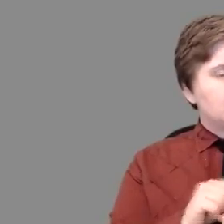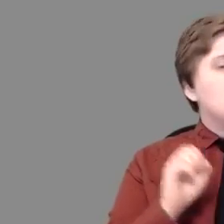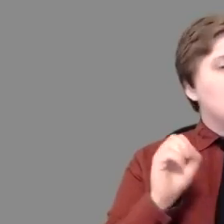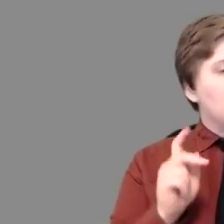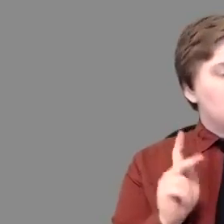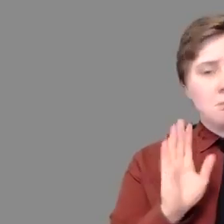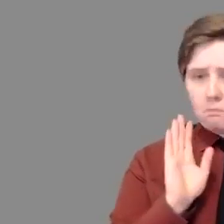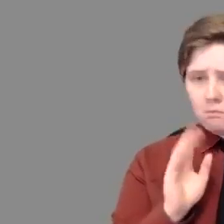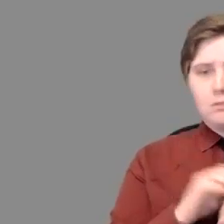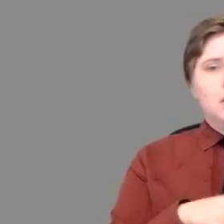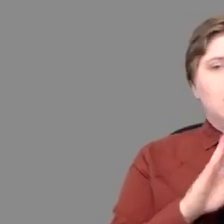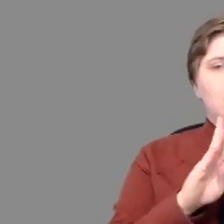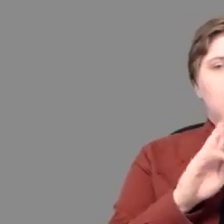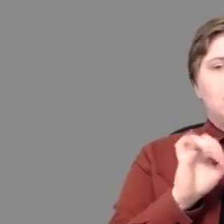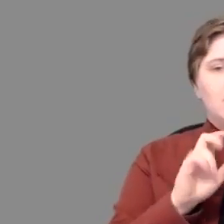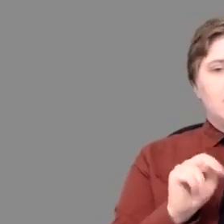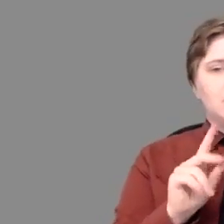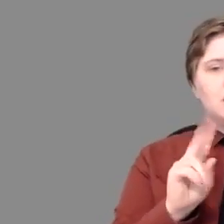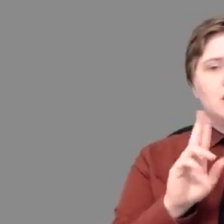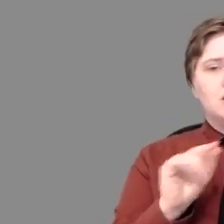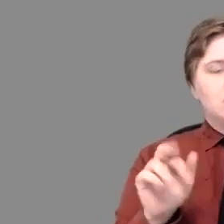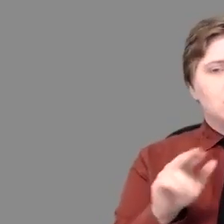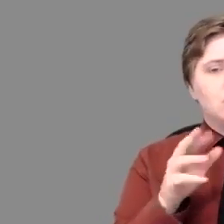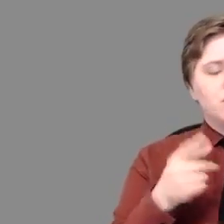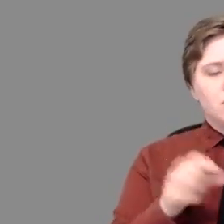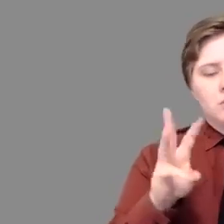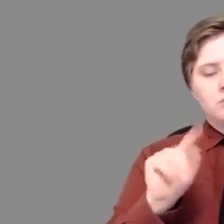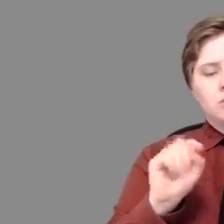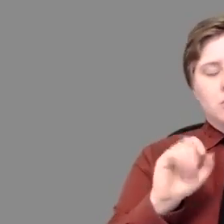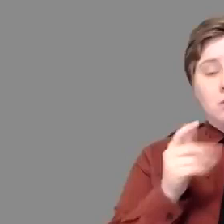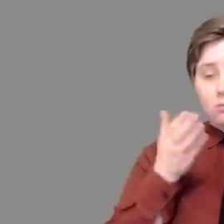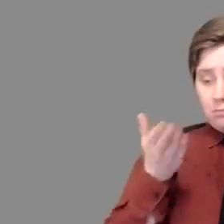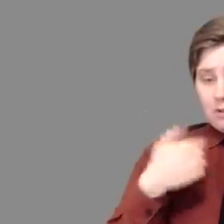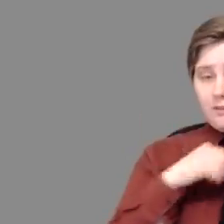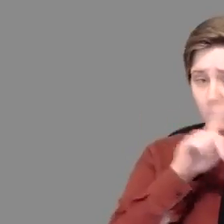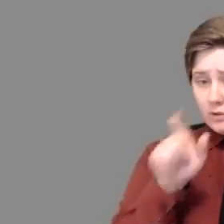Okay, Brian Duggar, you have your hand up from WTOL.